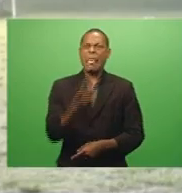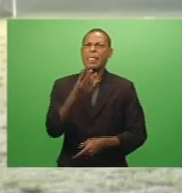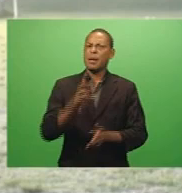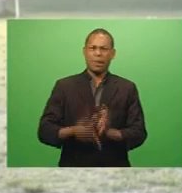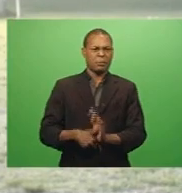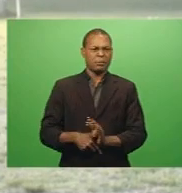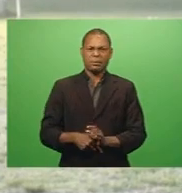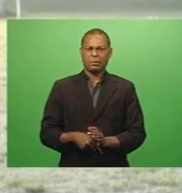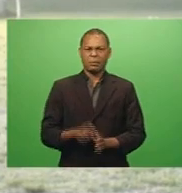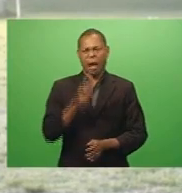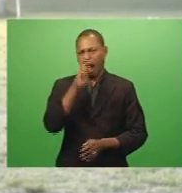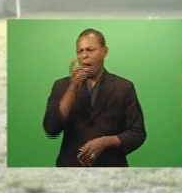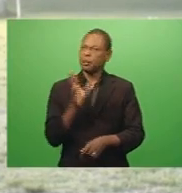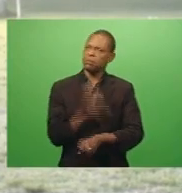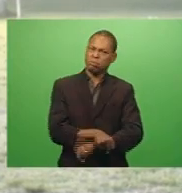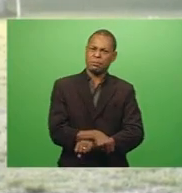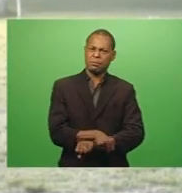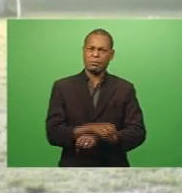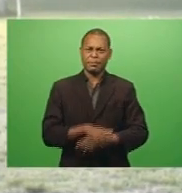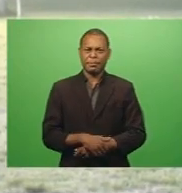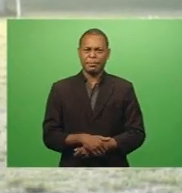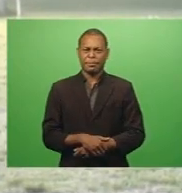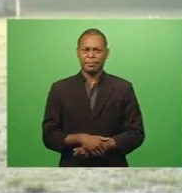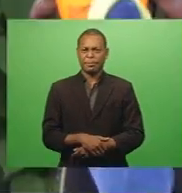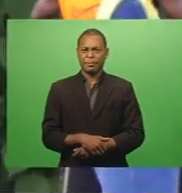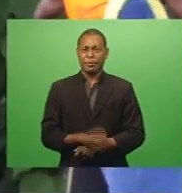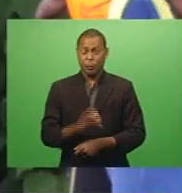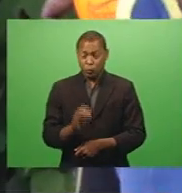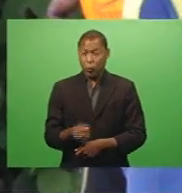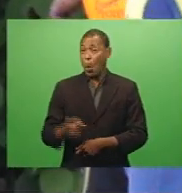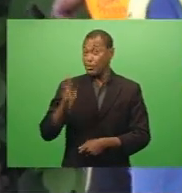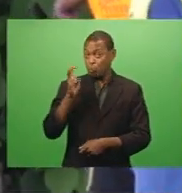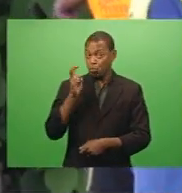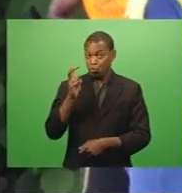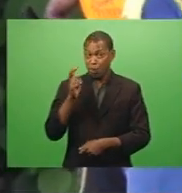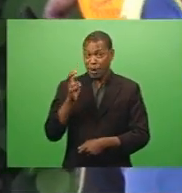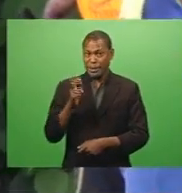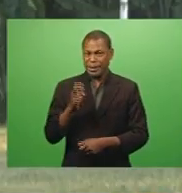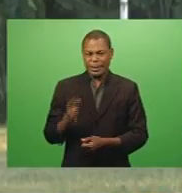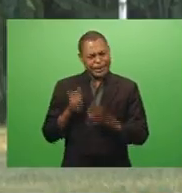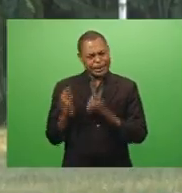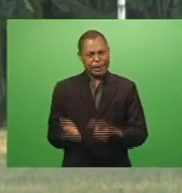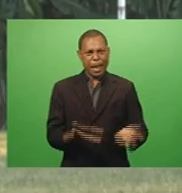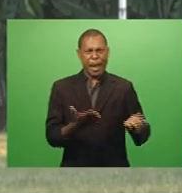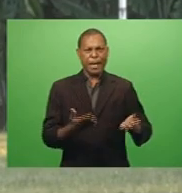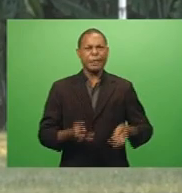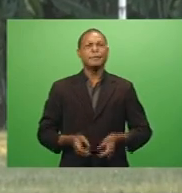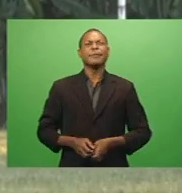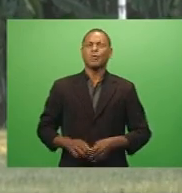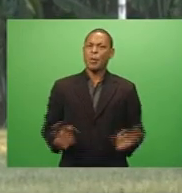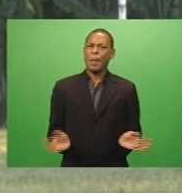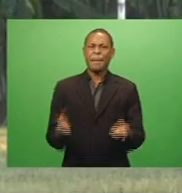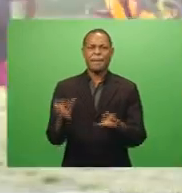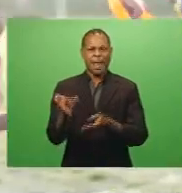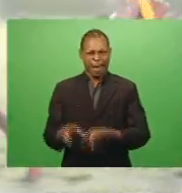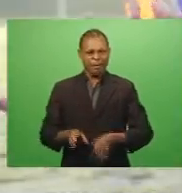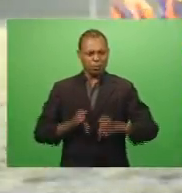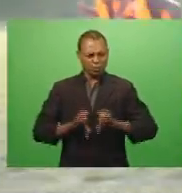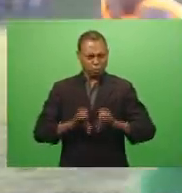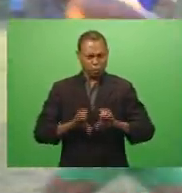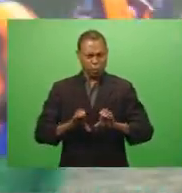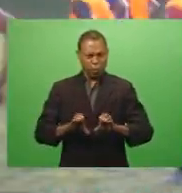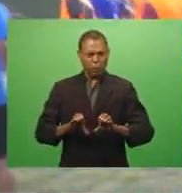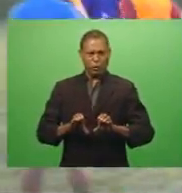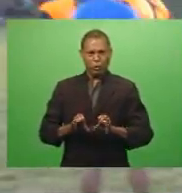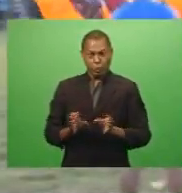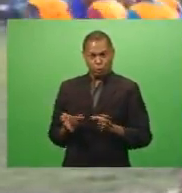Lambasa. Grueling training sessions have been given to players as the coaching panel wants to ensure match fitness is